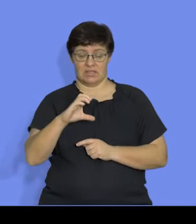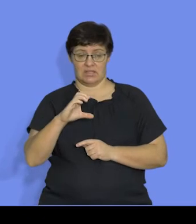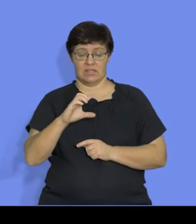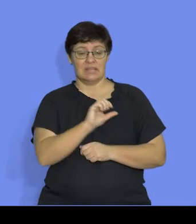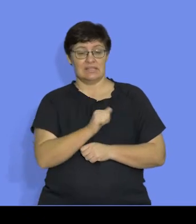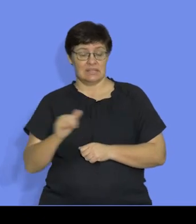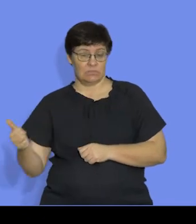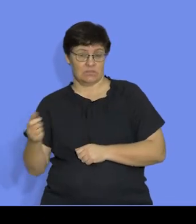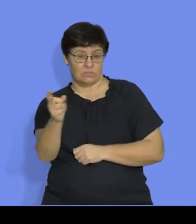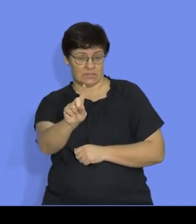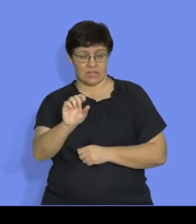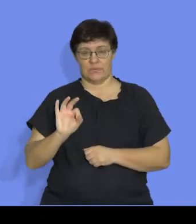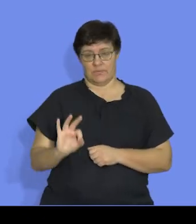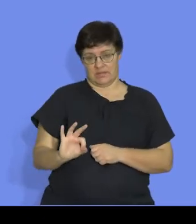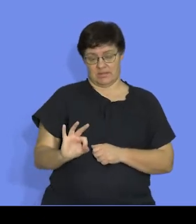is 3.